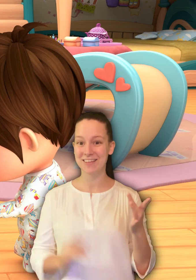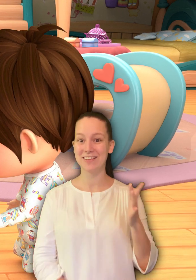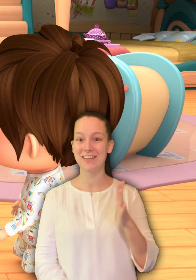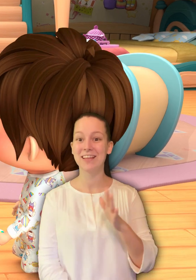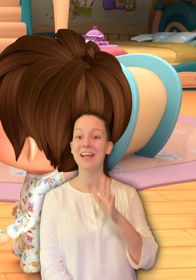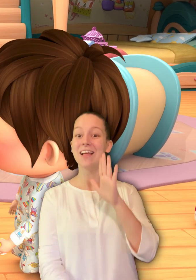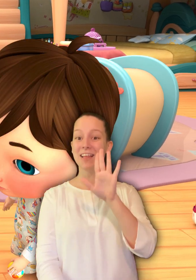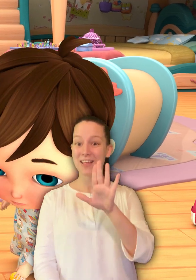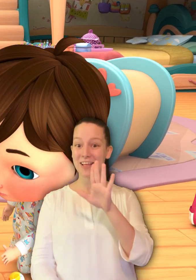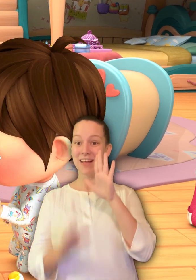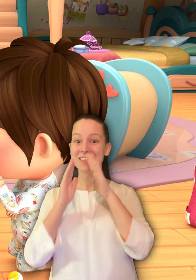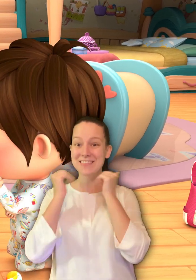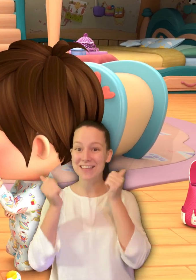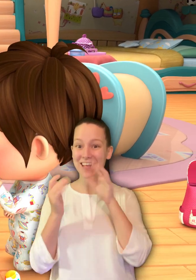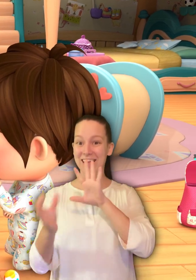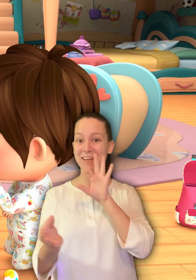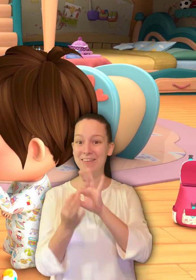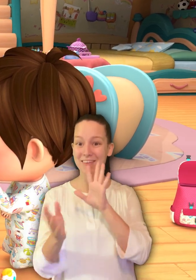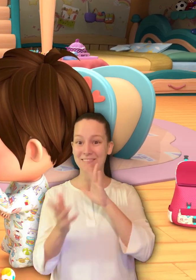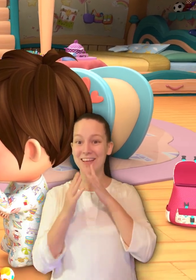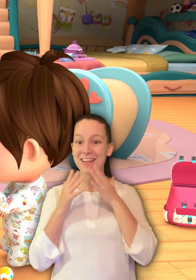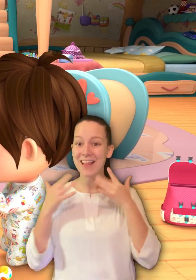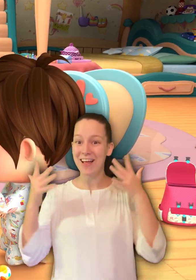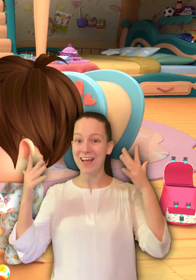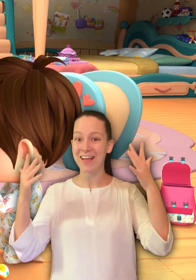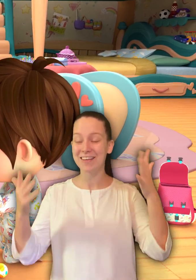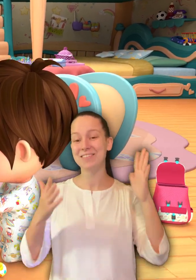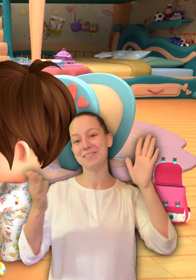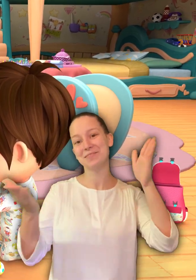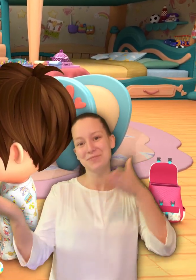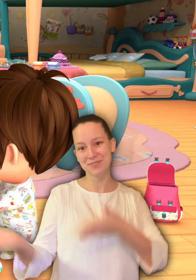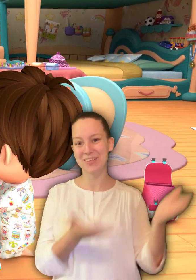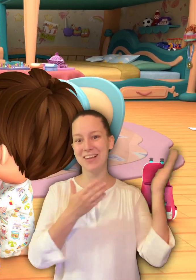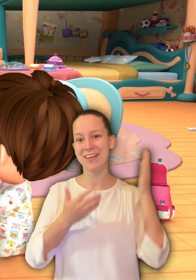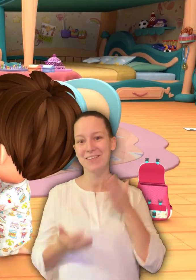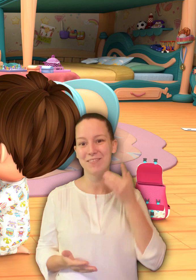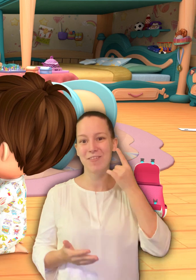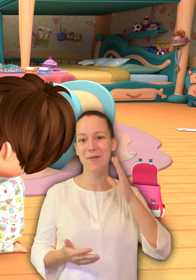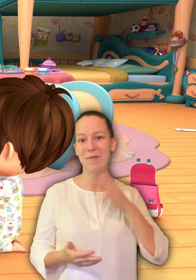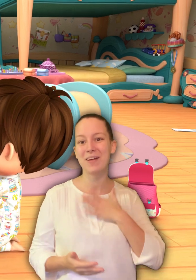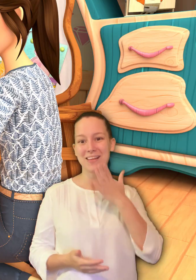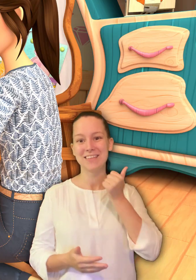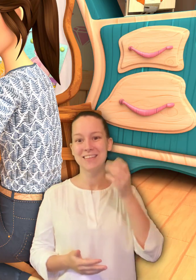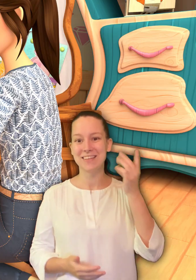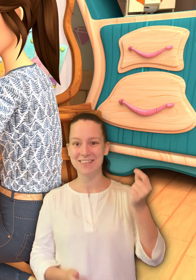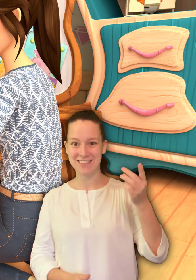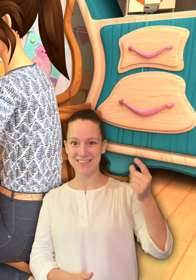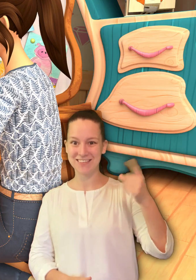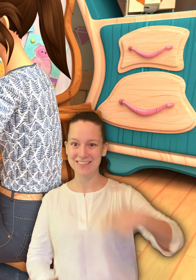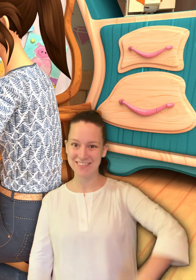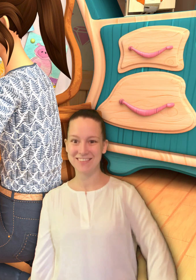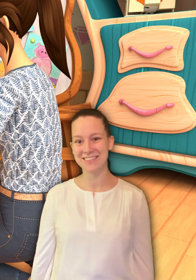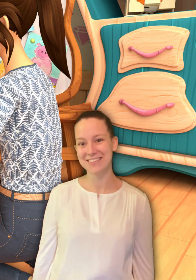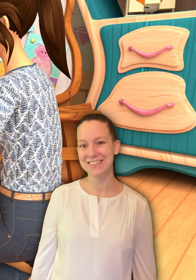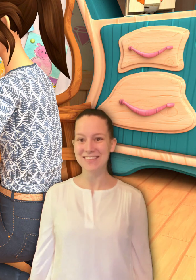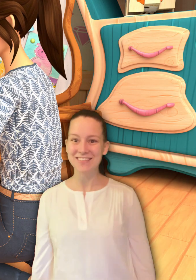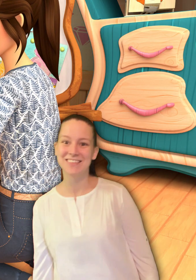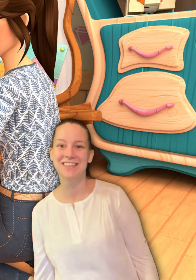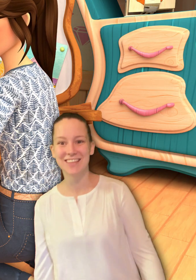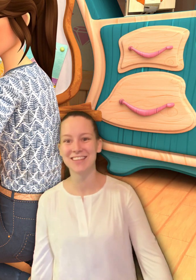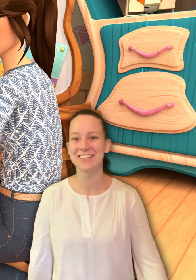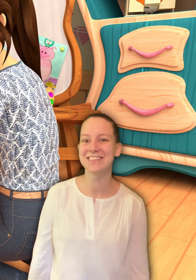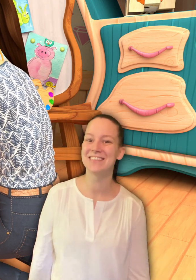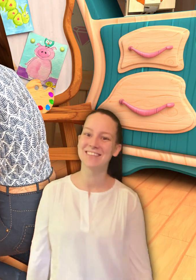glow perfect glow perfect glow bring your smile and perfect glow my sweet puppy